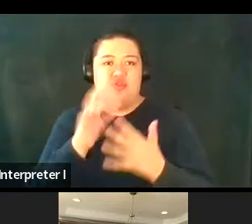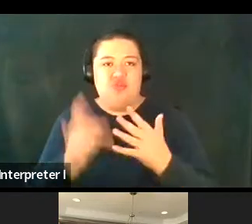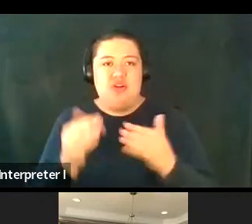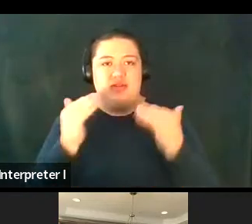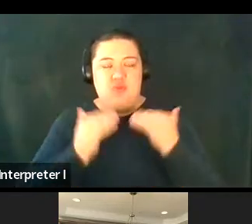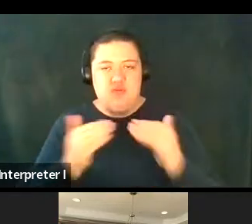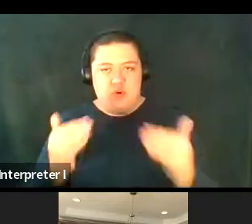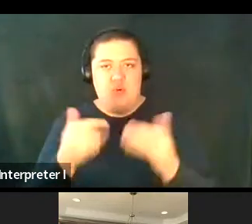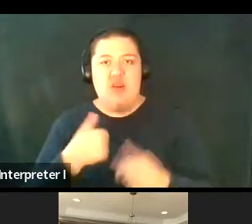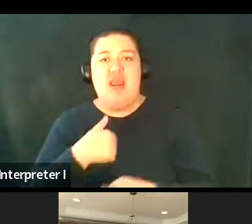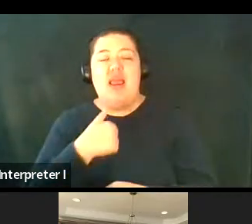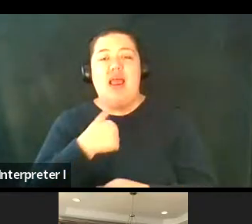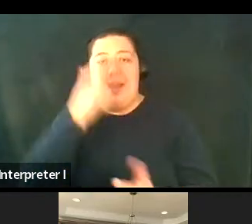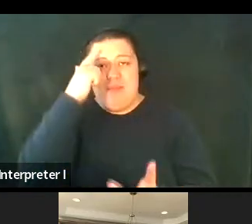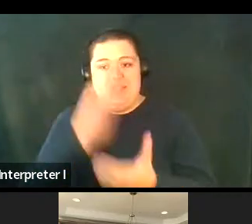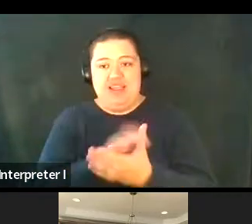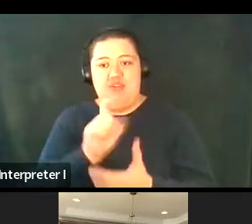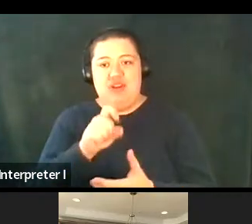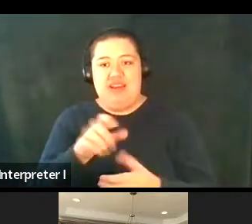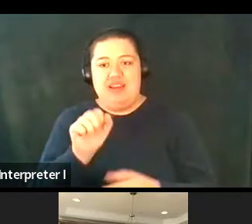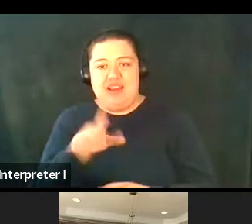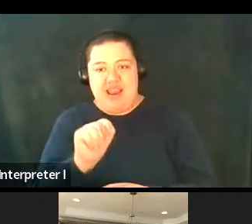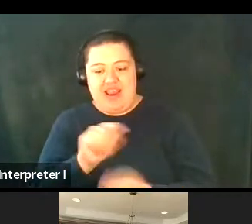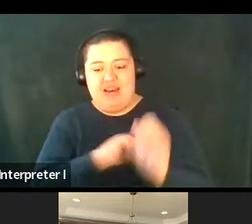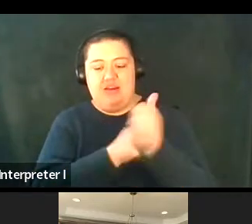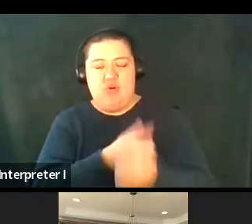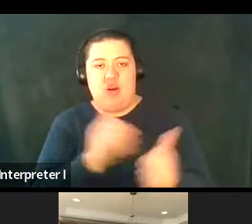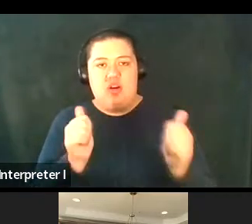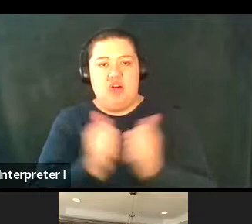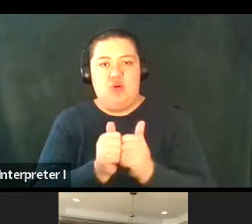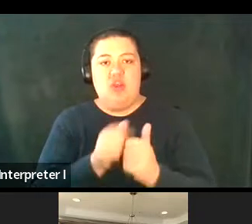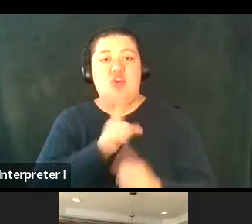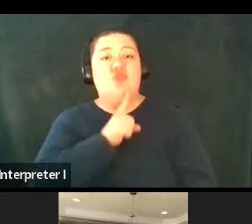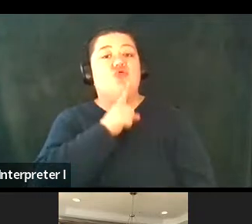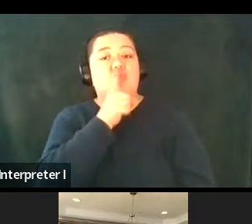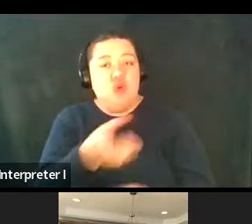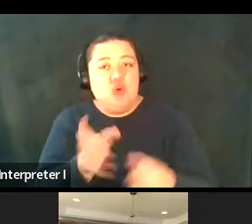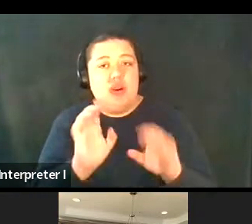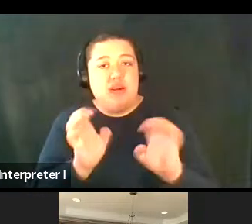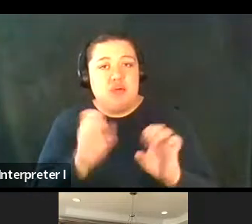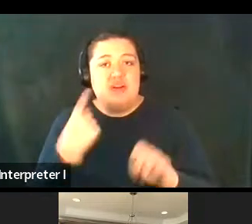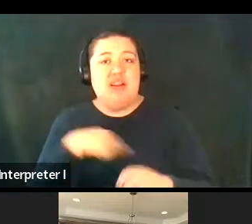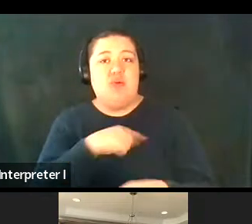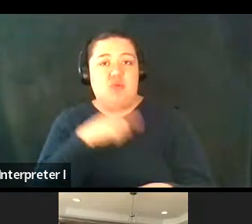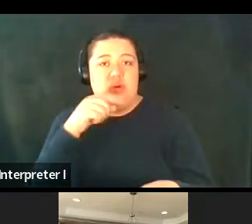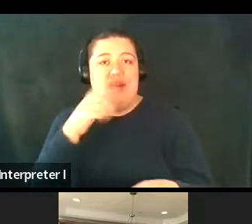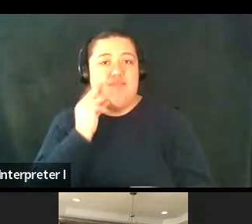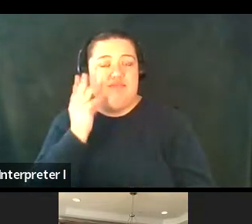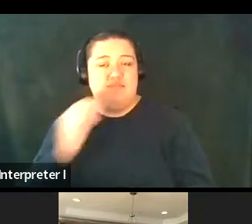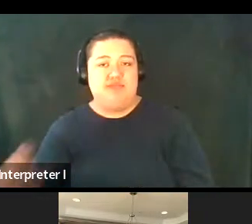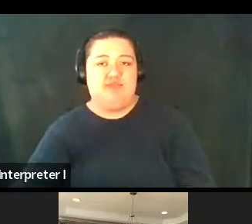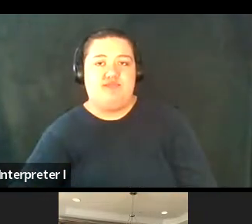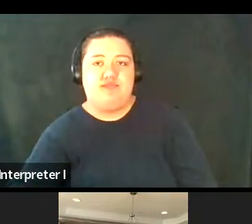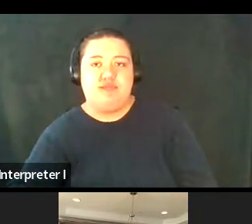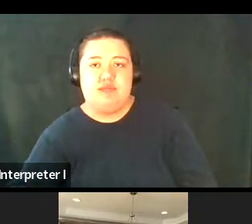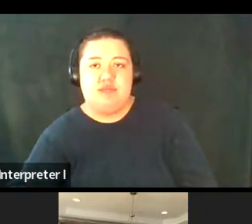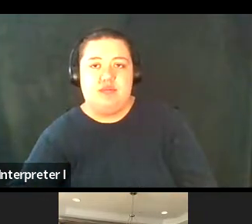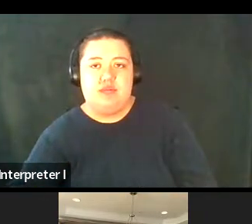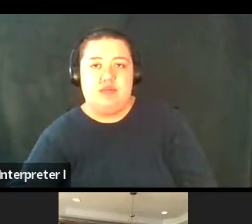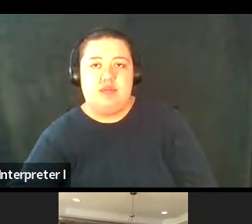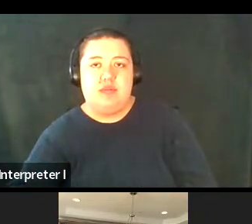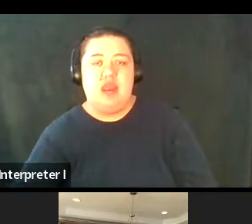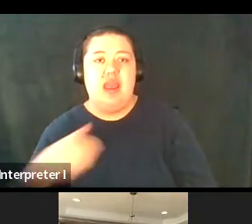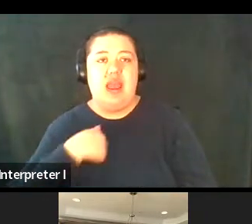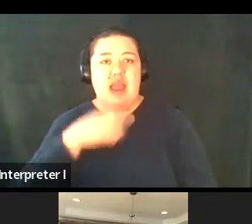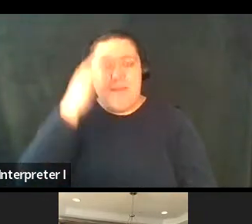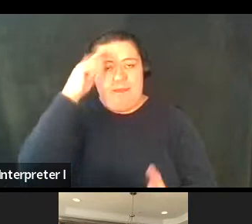as I believe we need to act in accordance with the true emergency that we are in. I do believe it's important for the